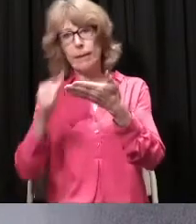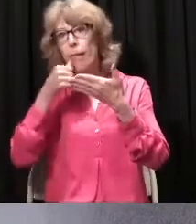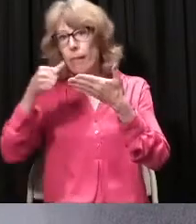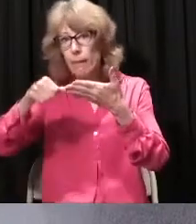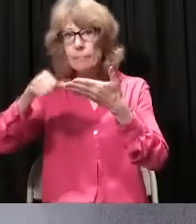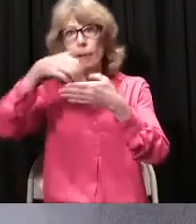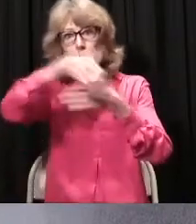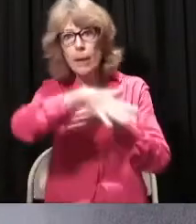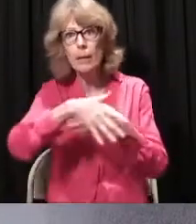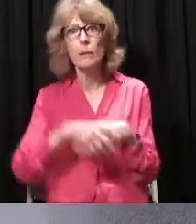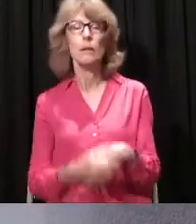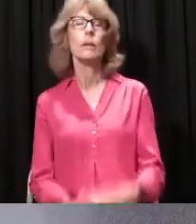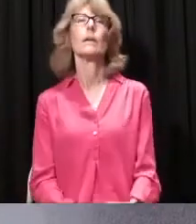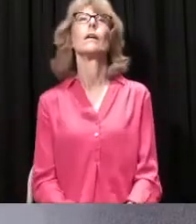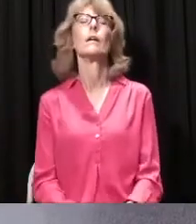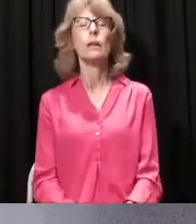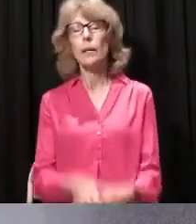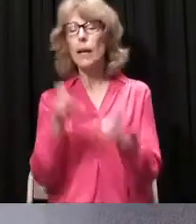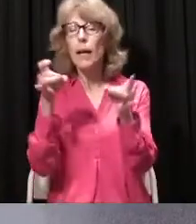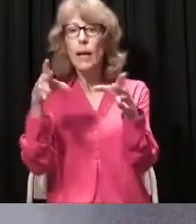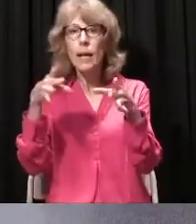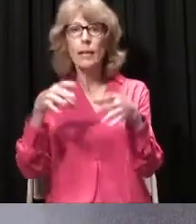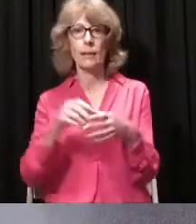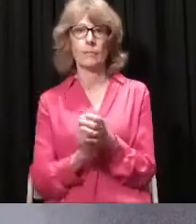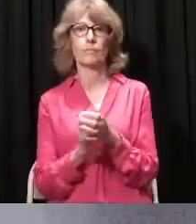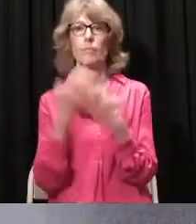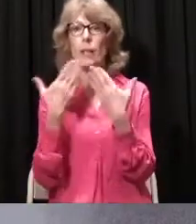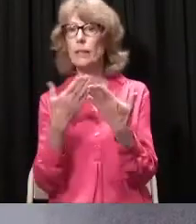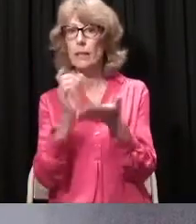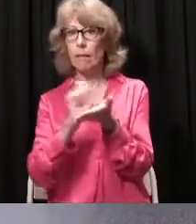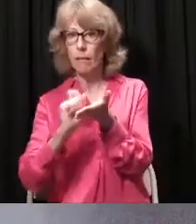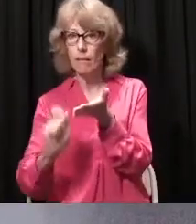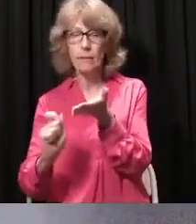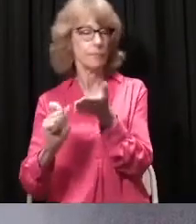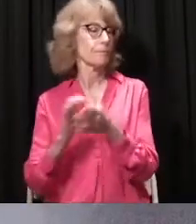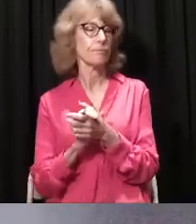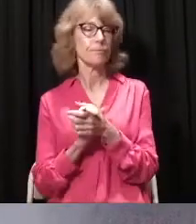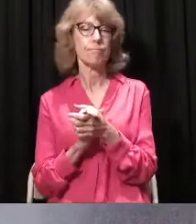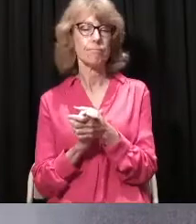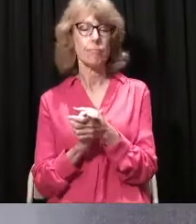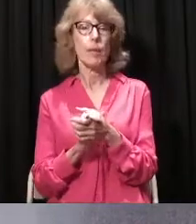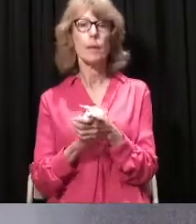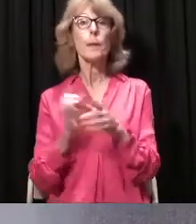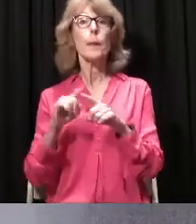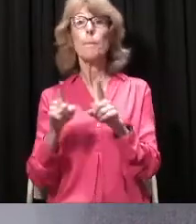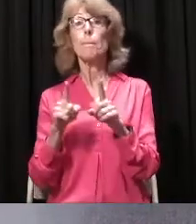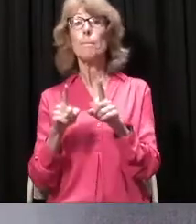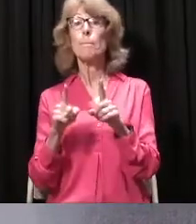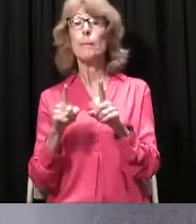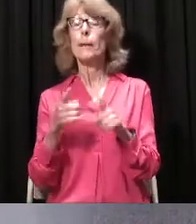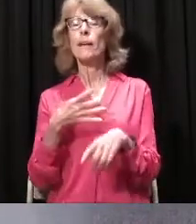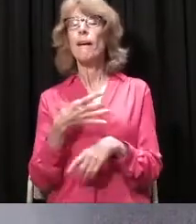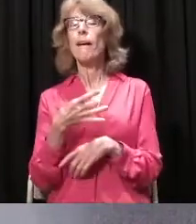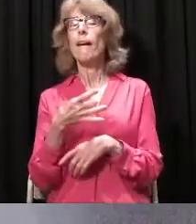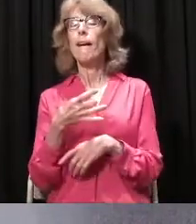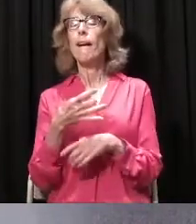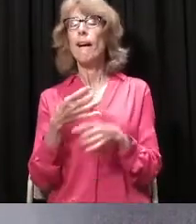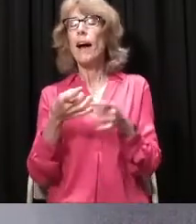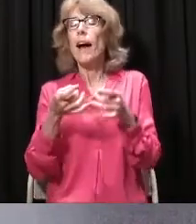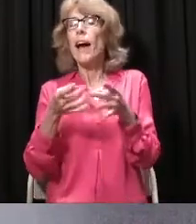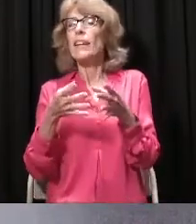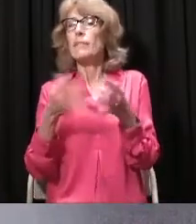to be honest, I don't despise thank you notes anymore. I write a lot more thank you notes than I used to, but they're still not my favorite